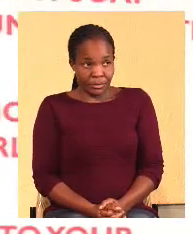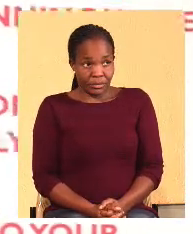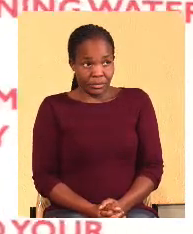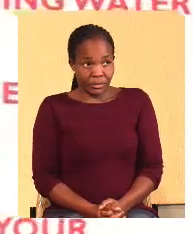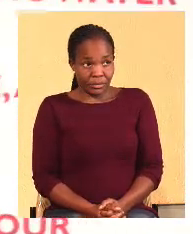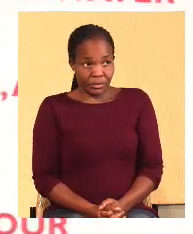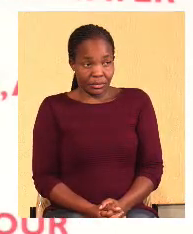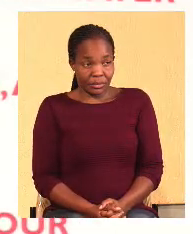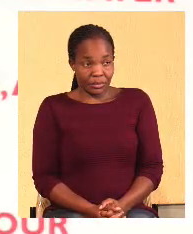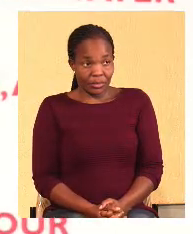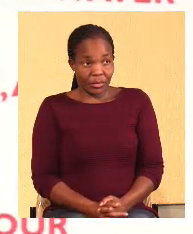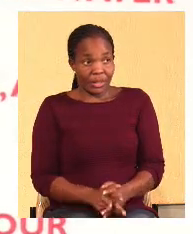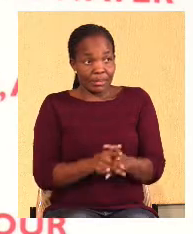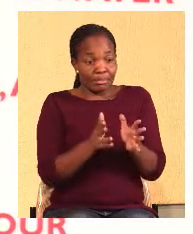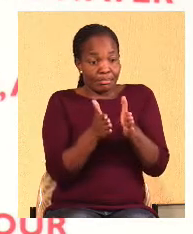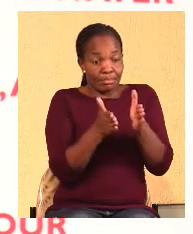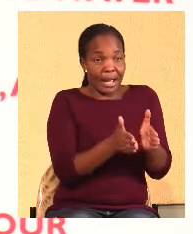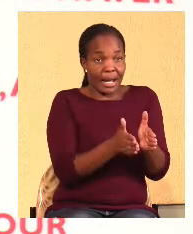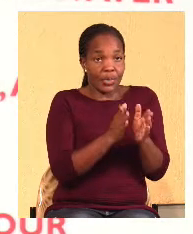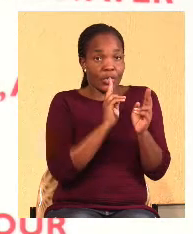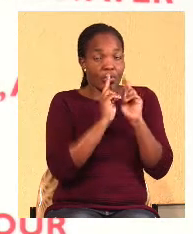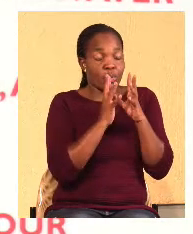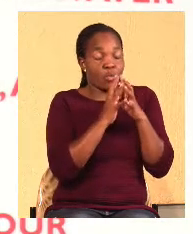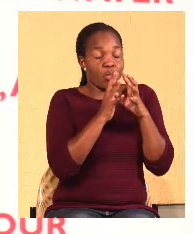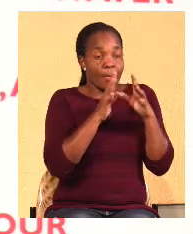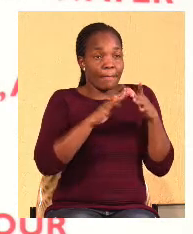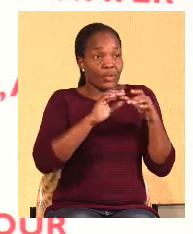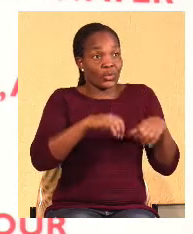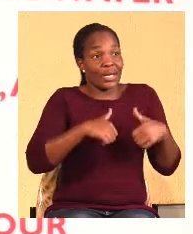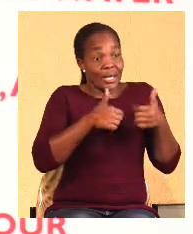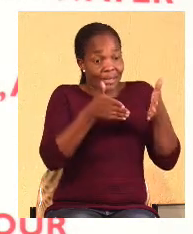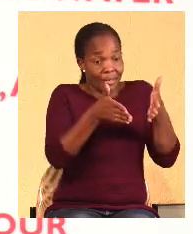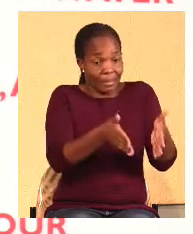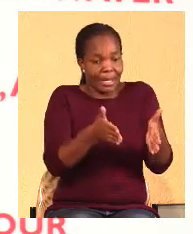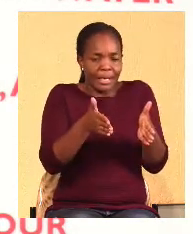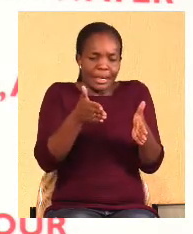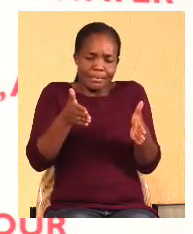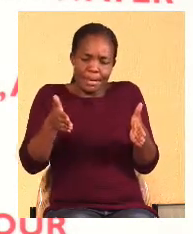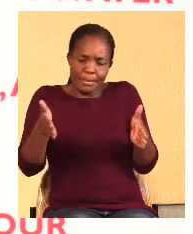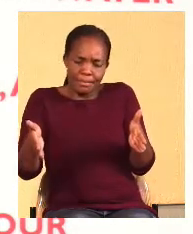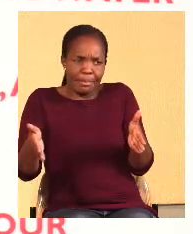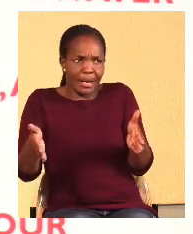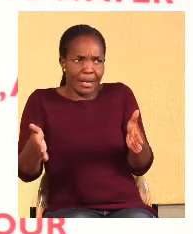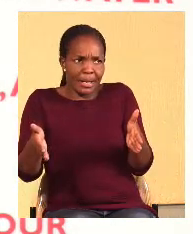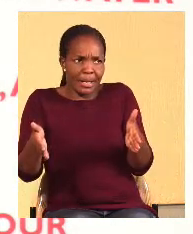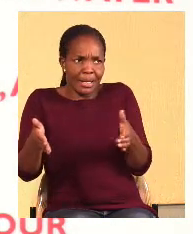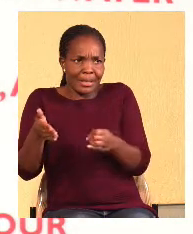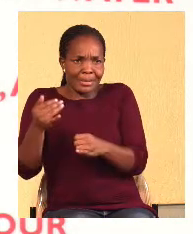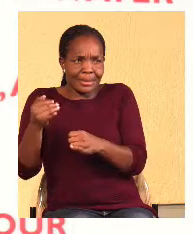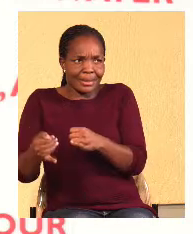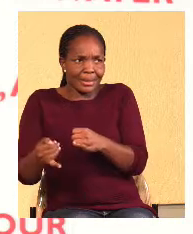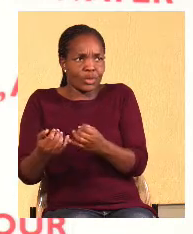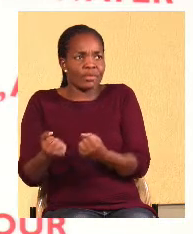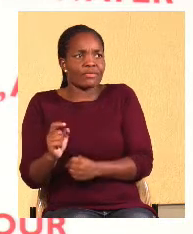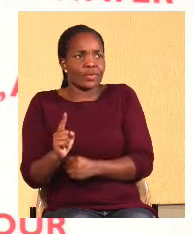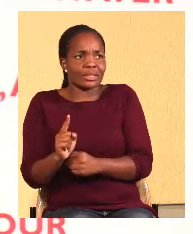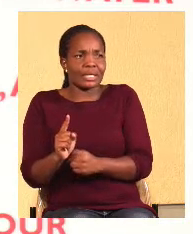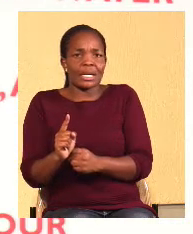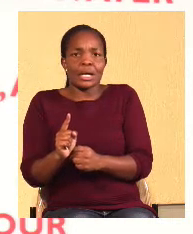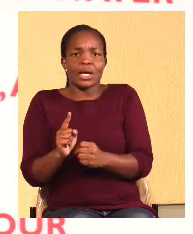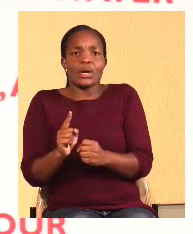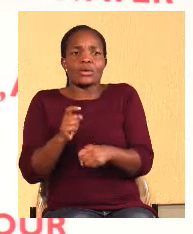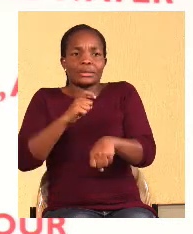said, is dealing with the health situation. And then towards at the end of everything, we would be having a question and